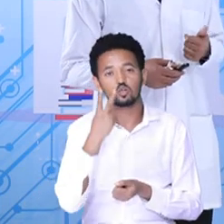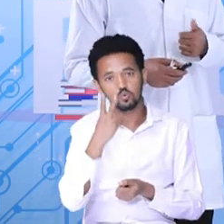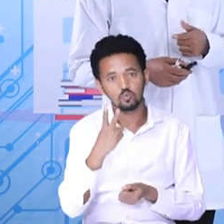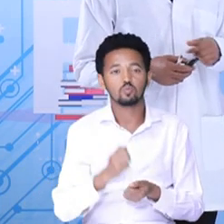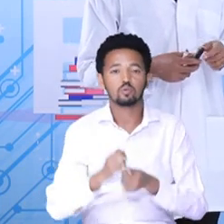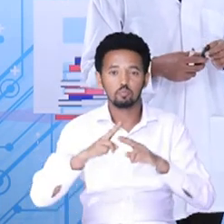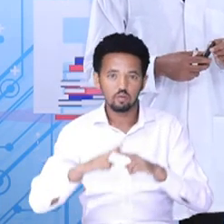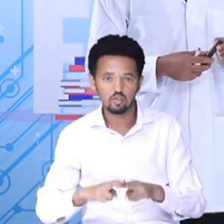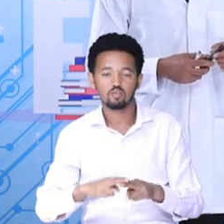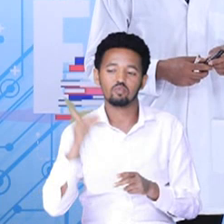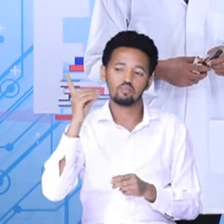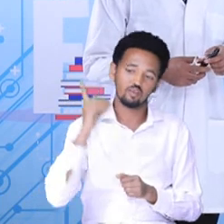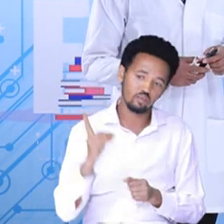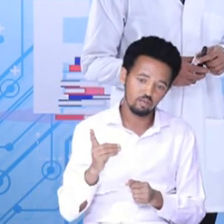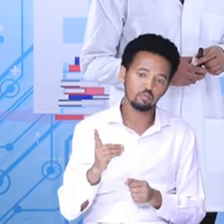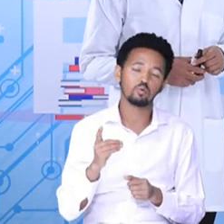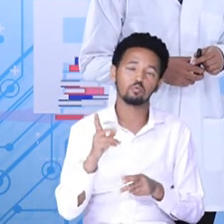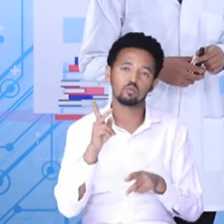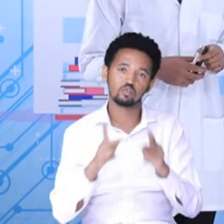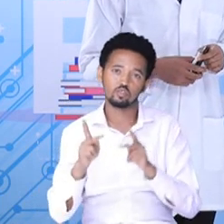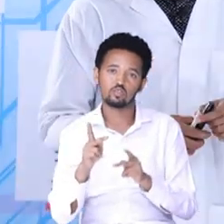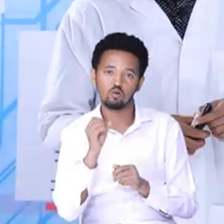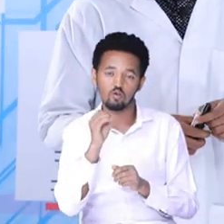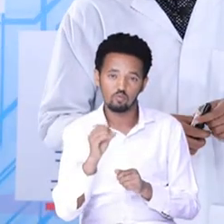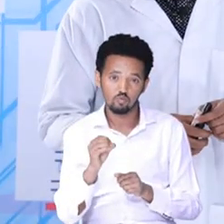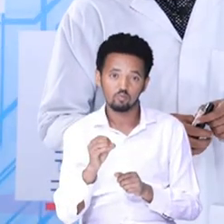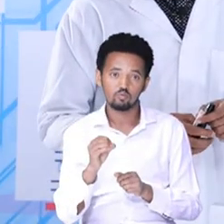on the degree of population densities.